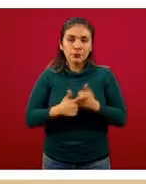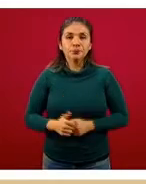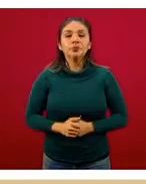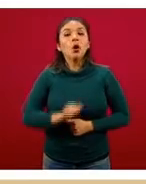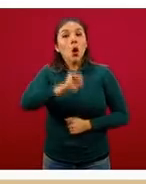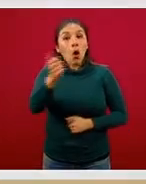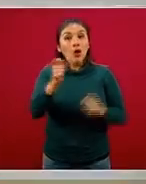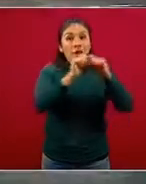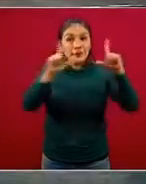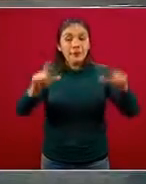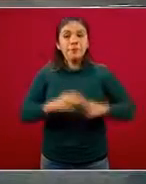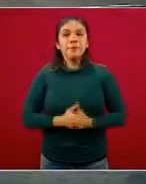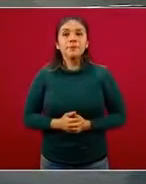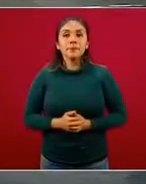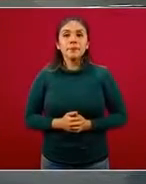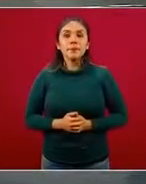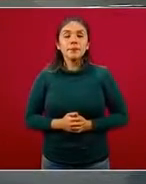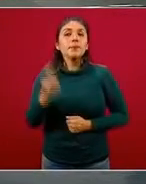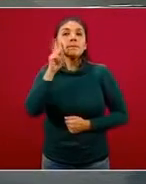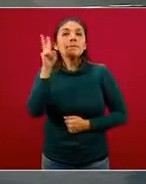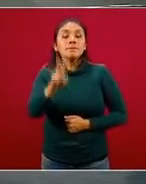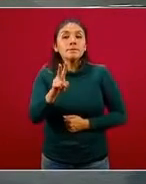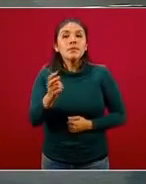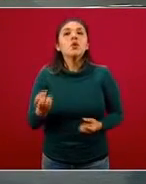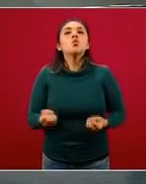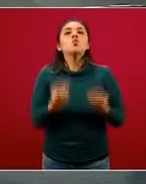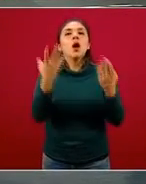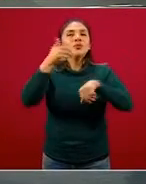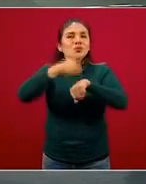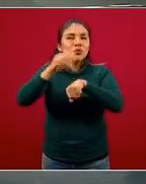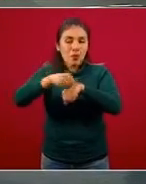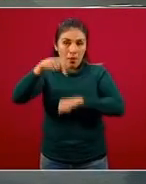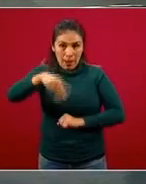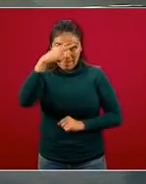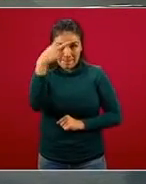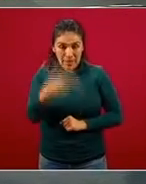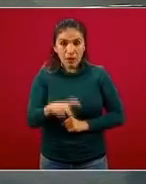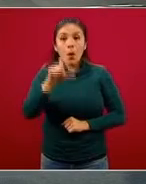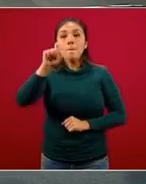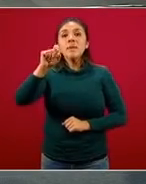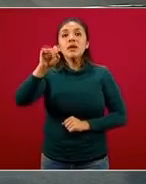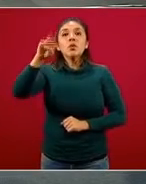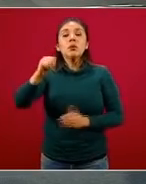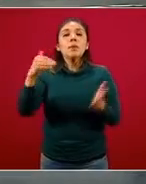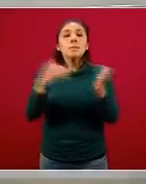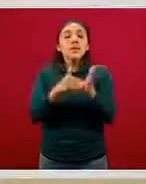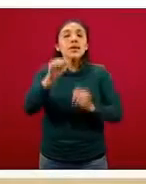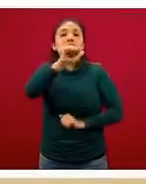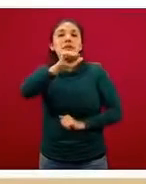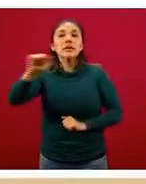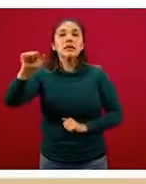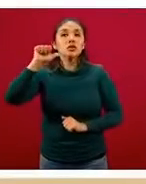have they all have the respective percentages of the active pandemic.